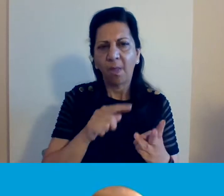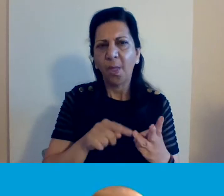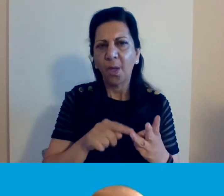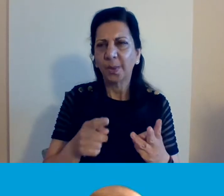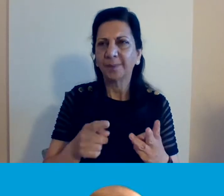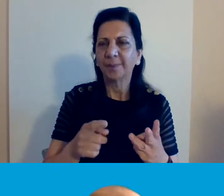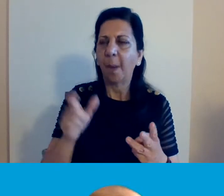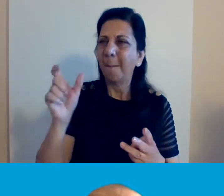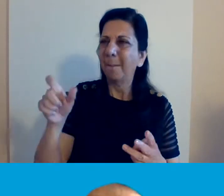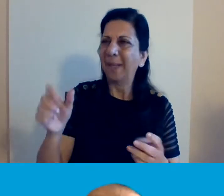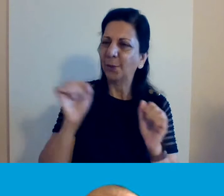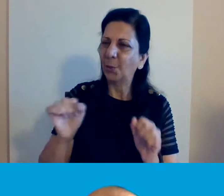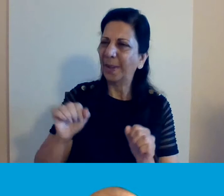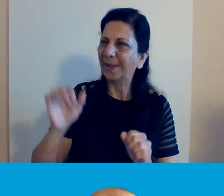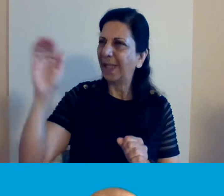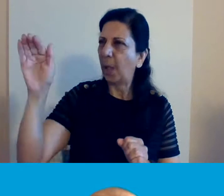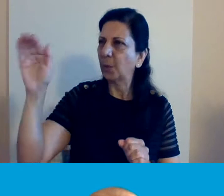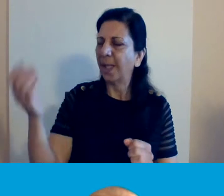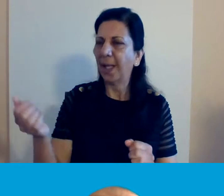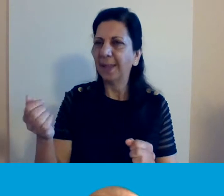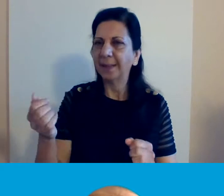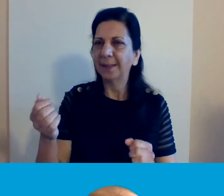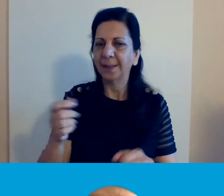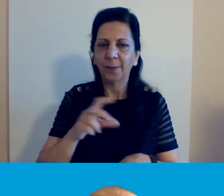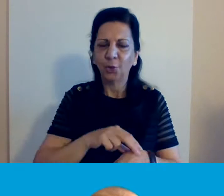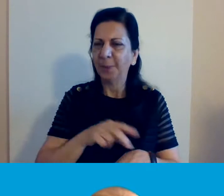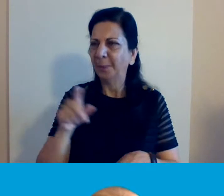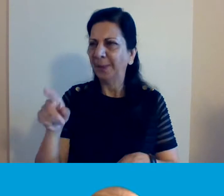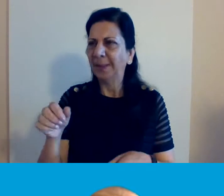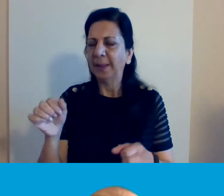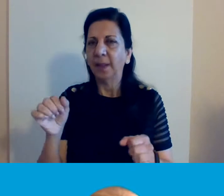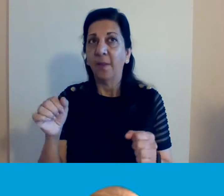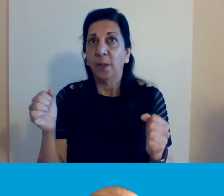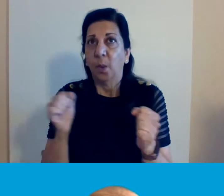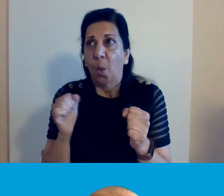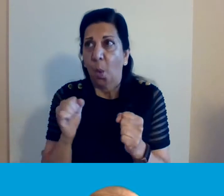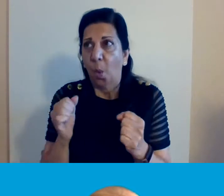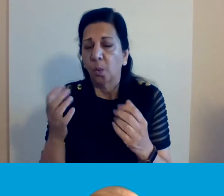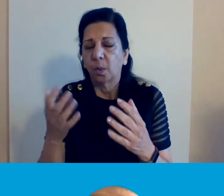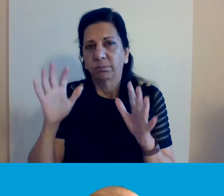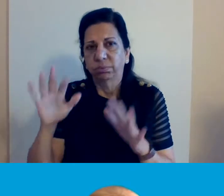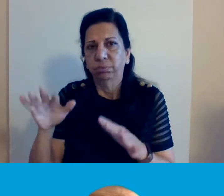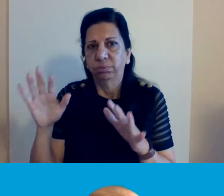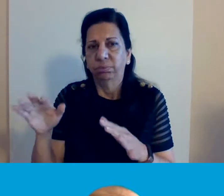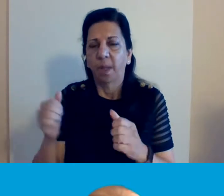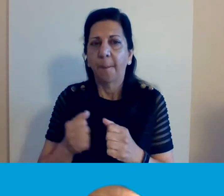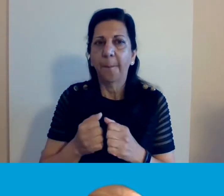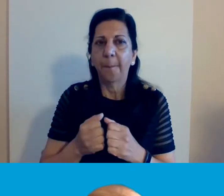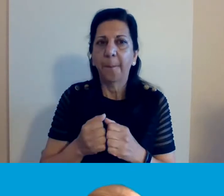and we hope that patients do not have to stand outside surgeries, because the surgery hopefully will be able to